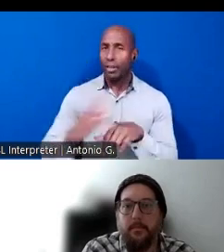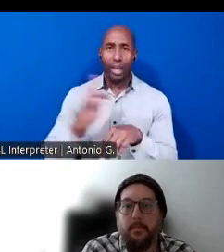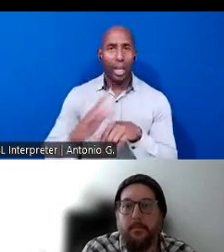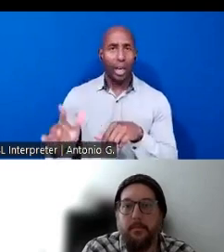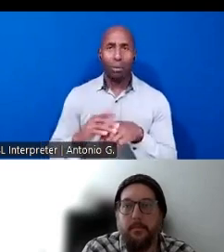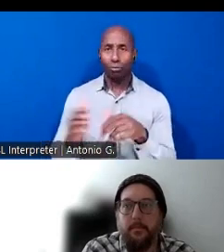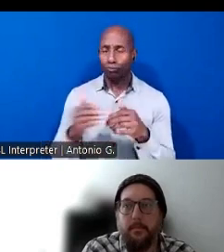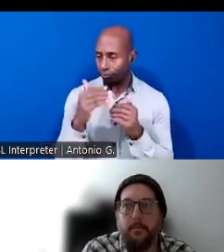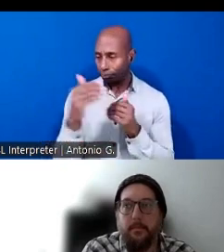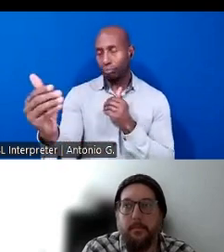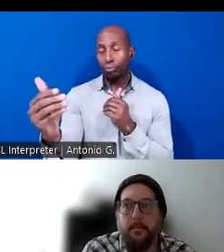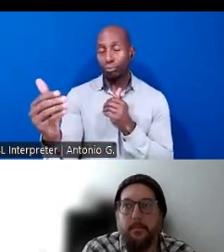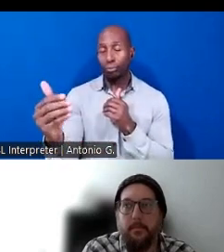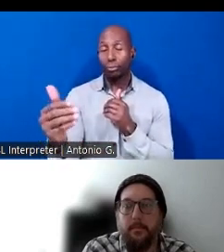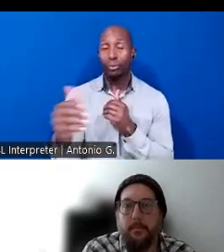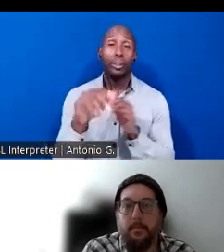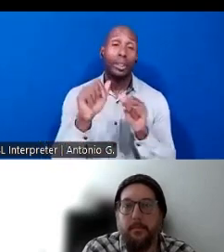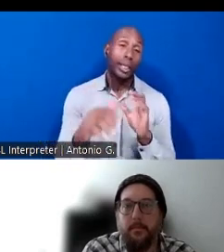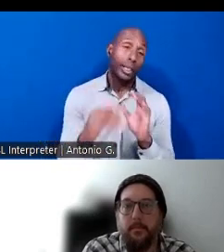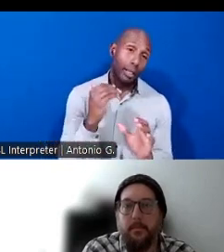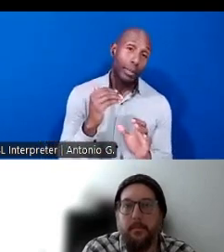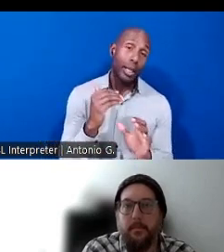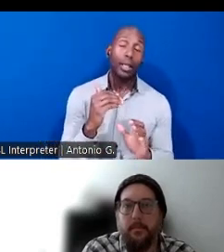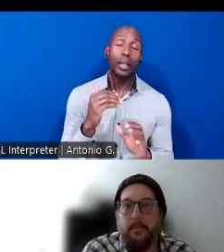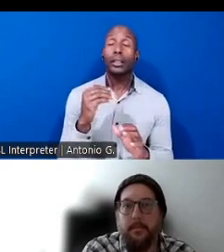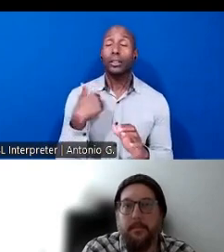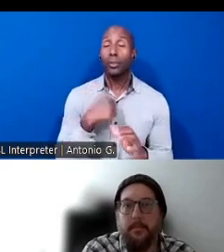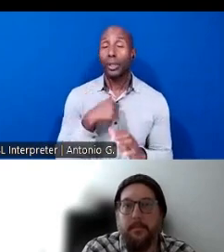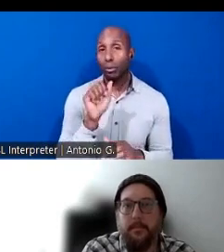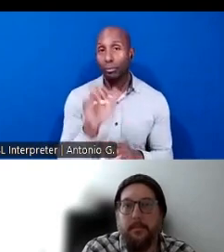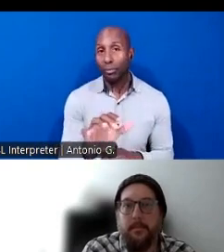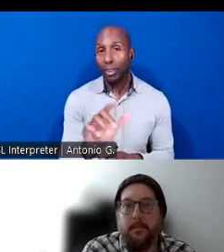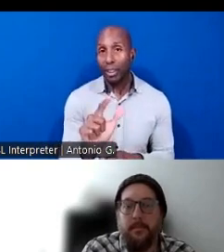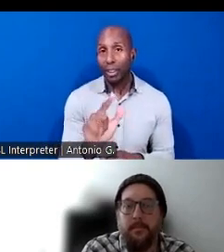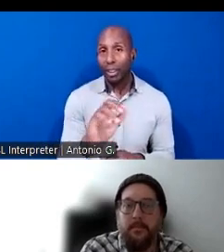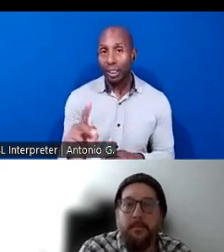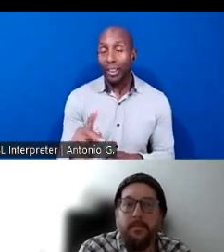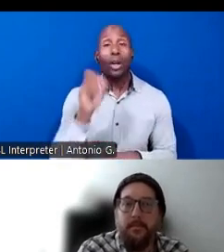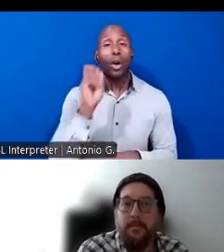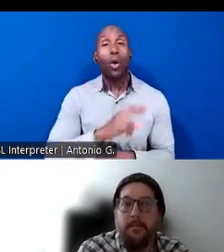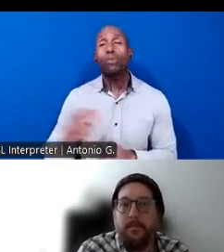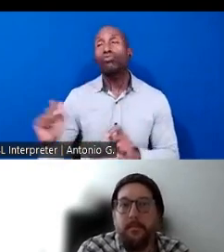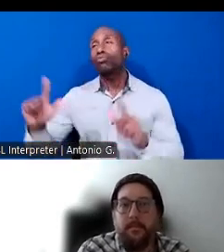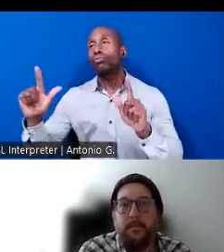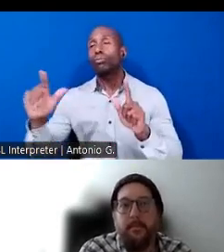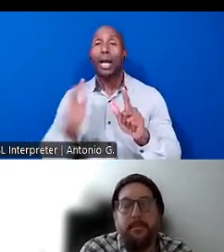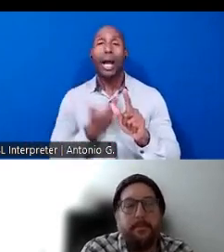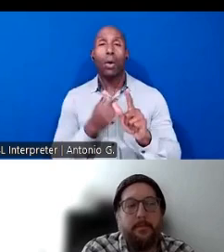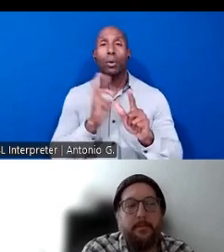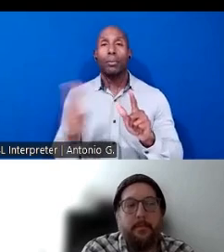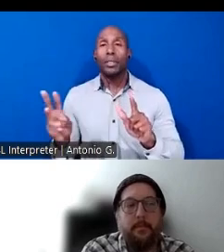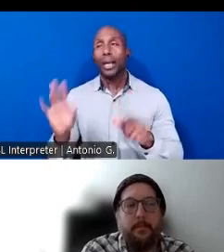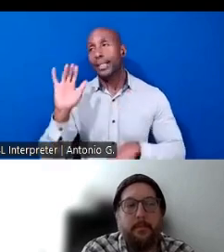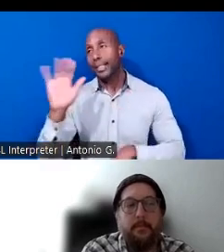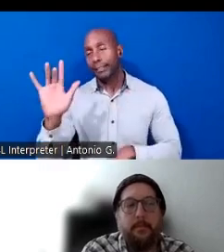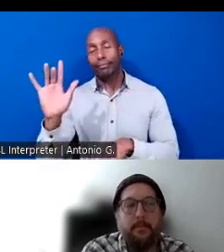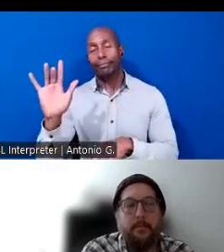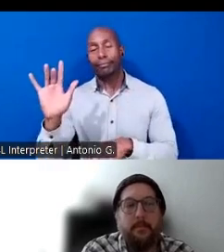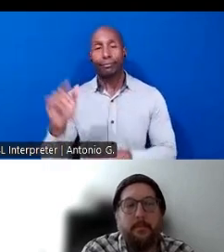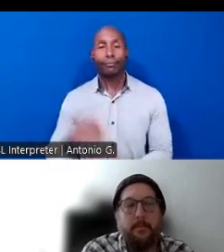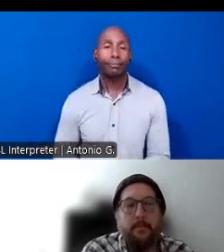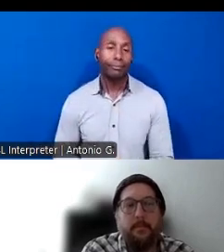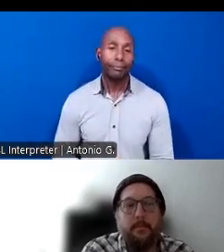us directly and we can link you to them, or you can find them yourselves on our website. So this is not the only time you'll be seeing